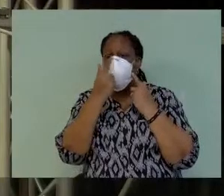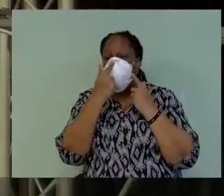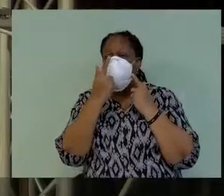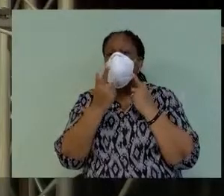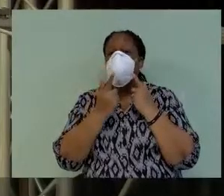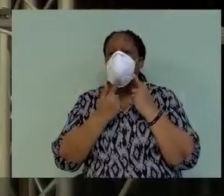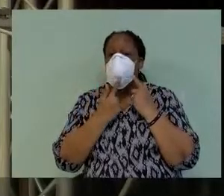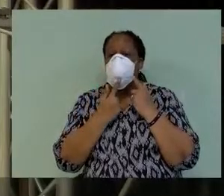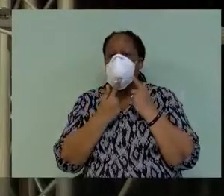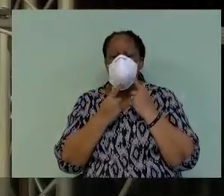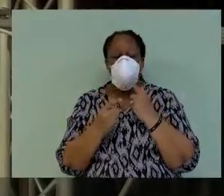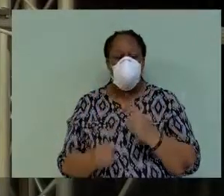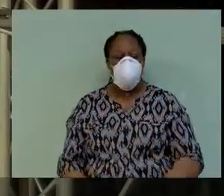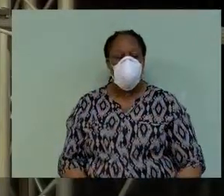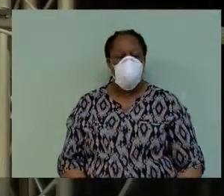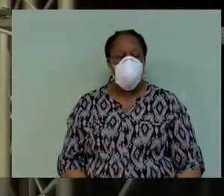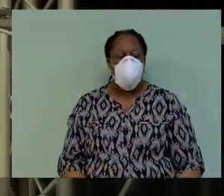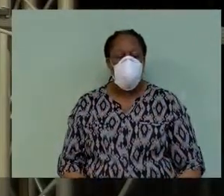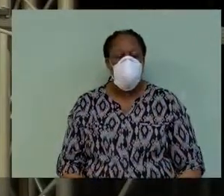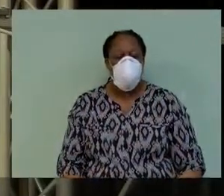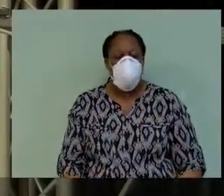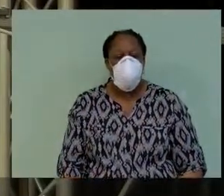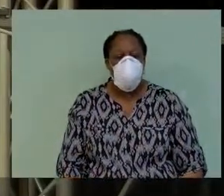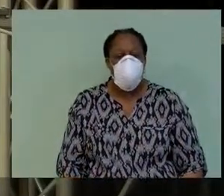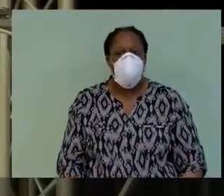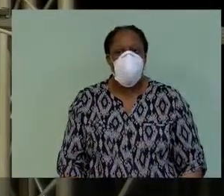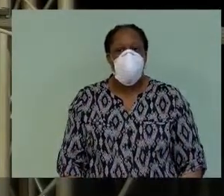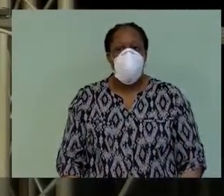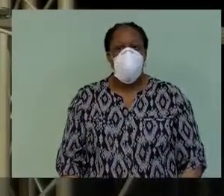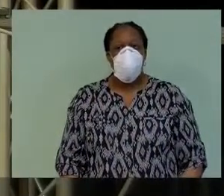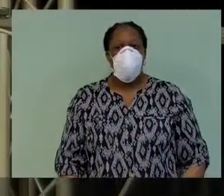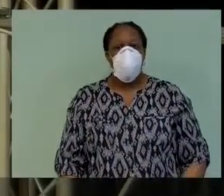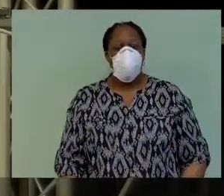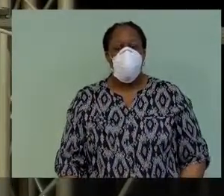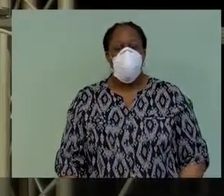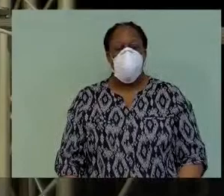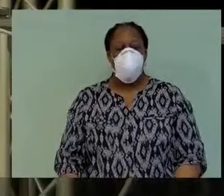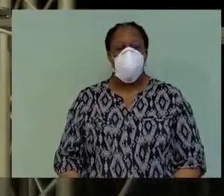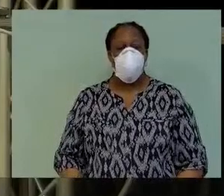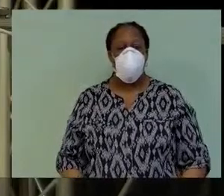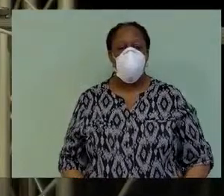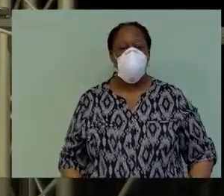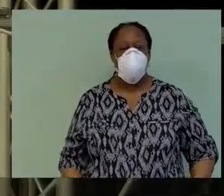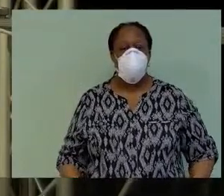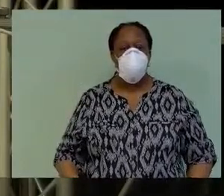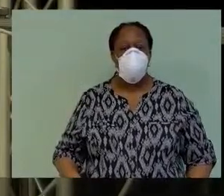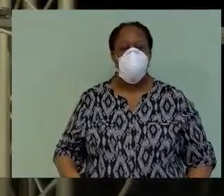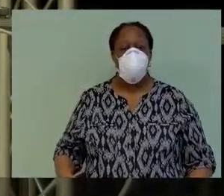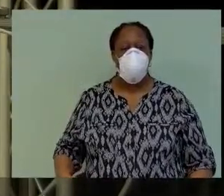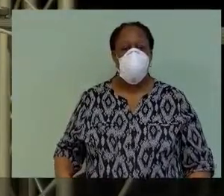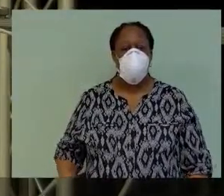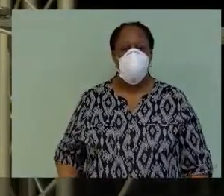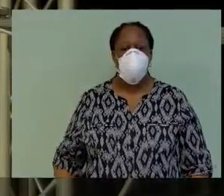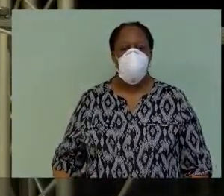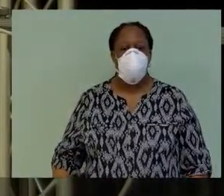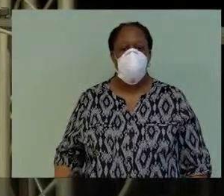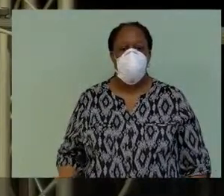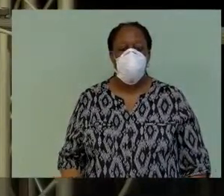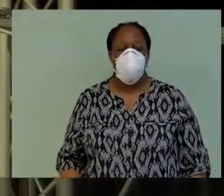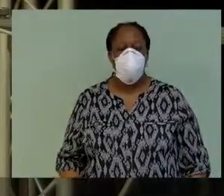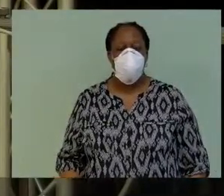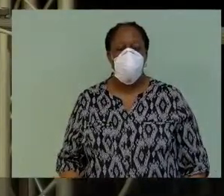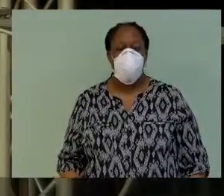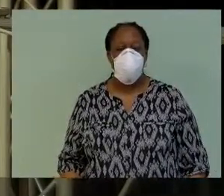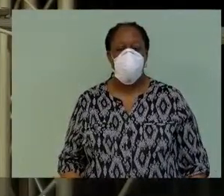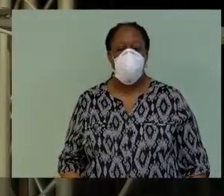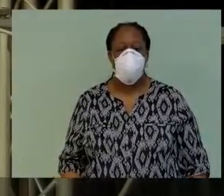again highlight the protocols that were established, the conditions of use that were established for